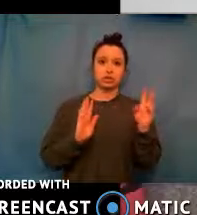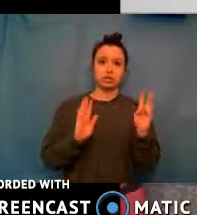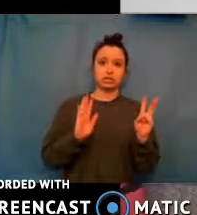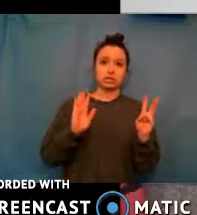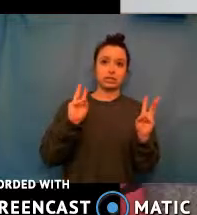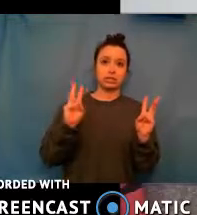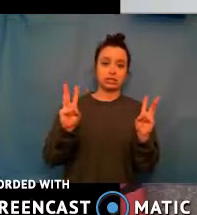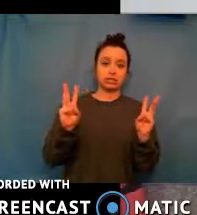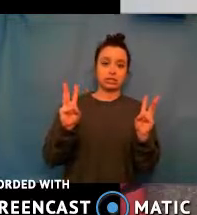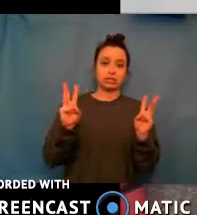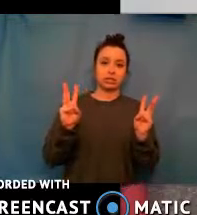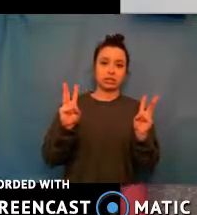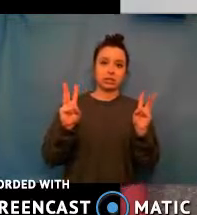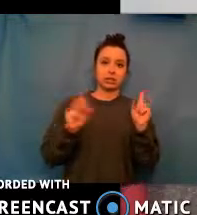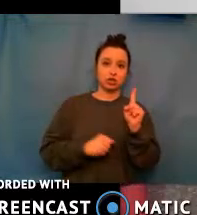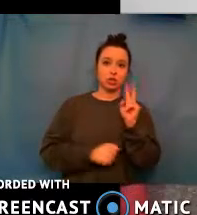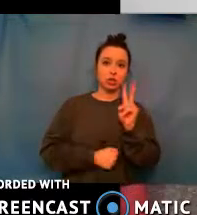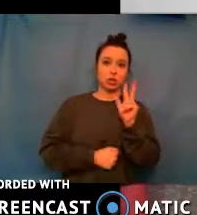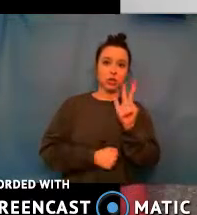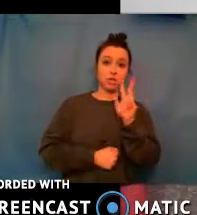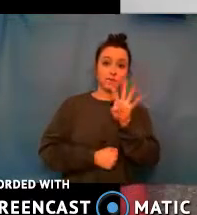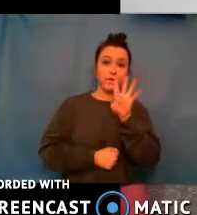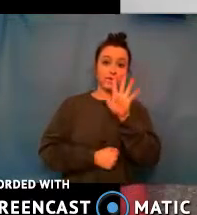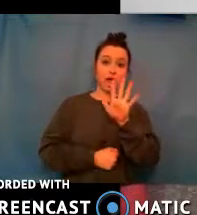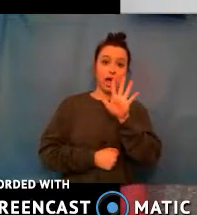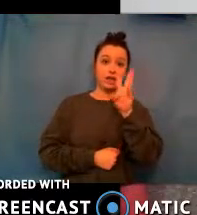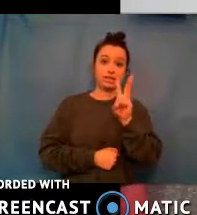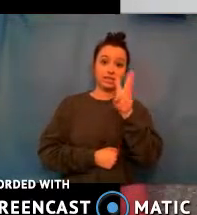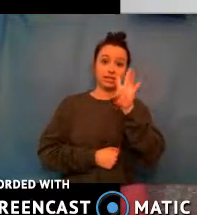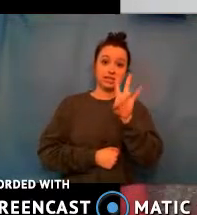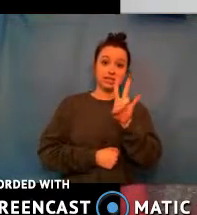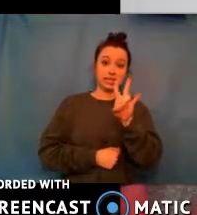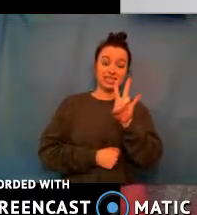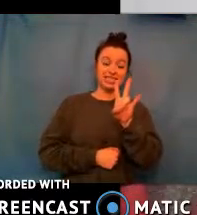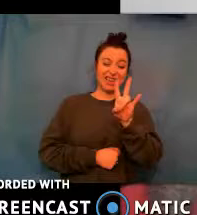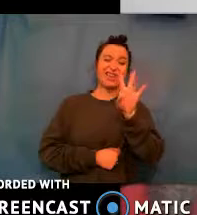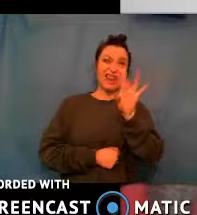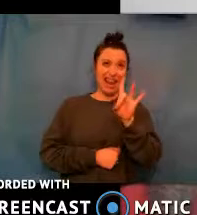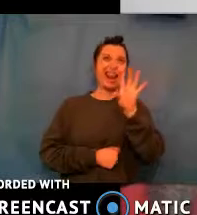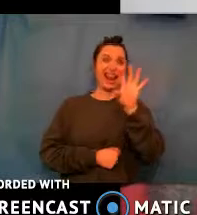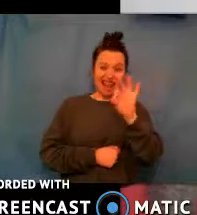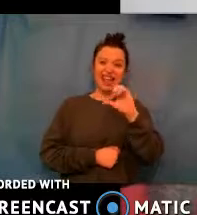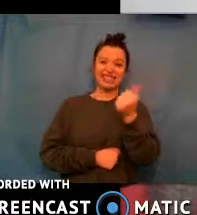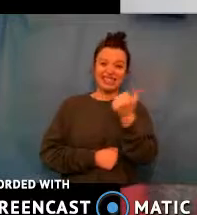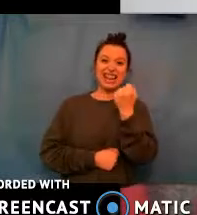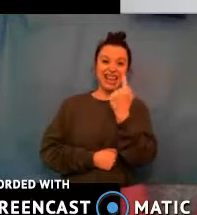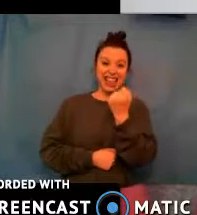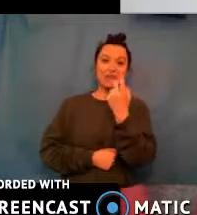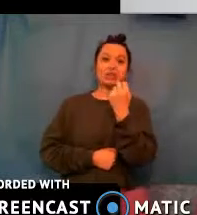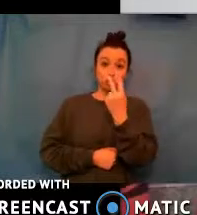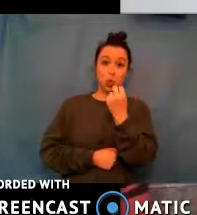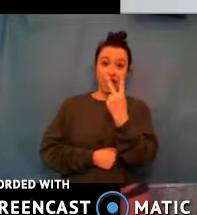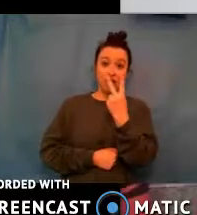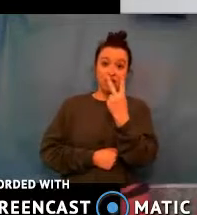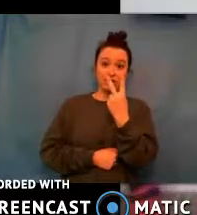if we have 12. Ready? 1, 2, 3, 4, 5, 6, 7, 8, 9, 10,